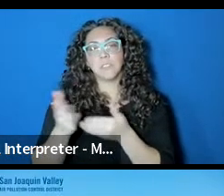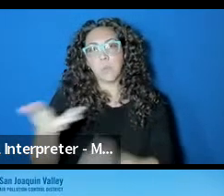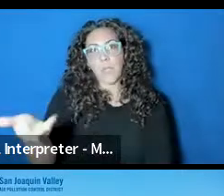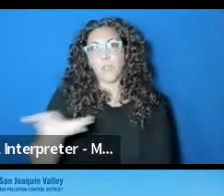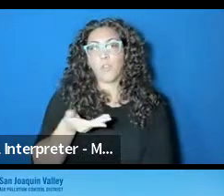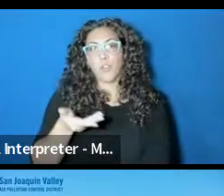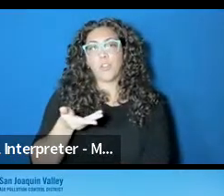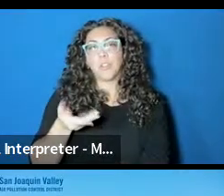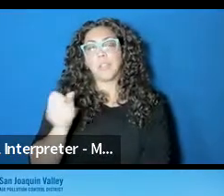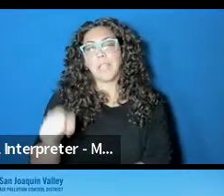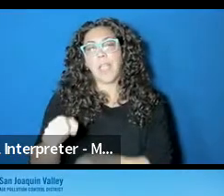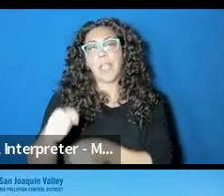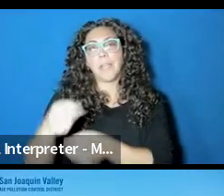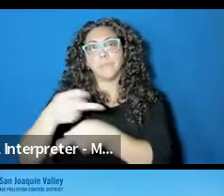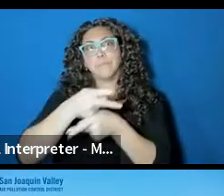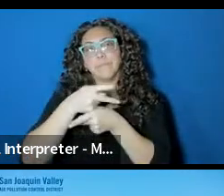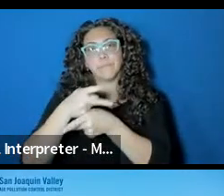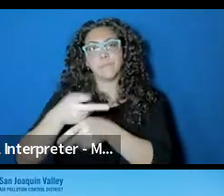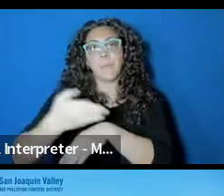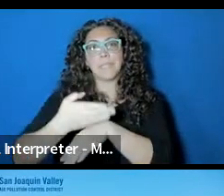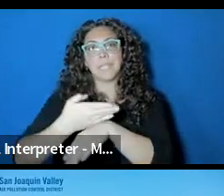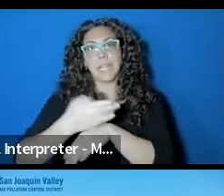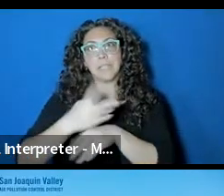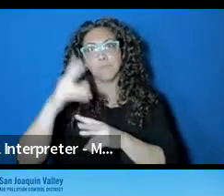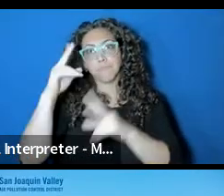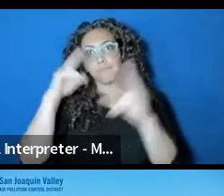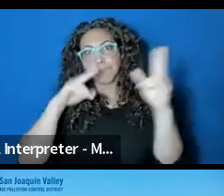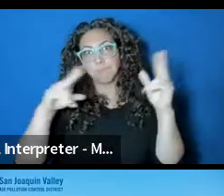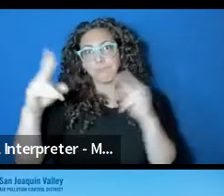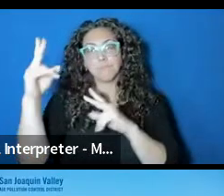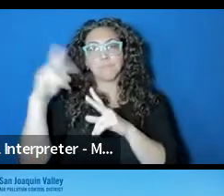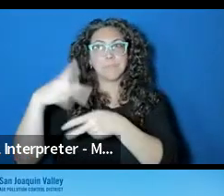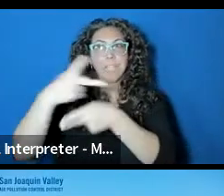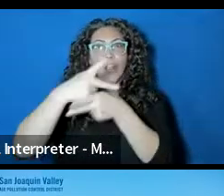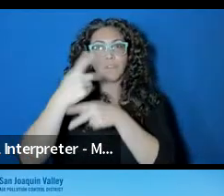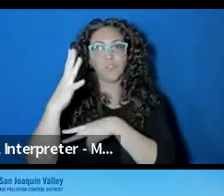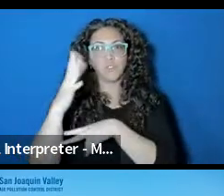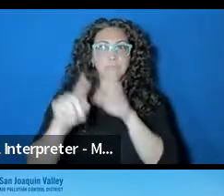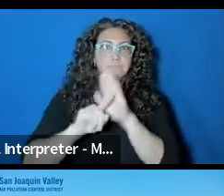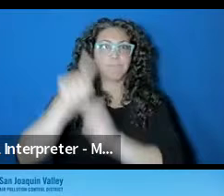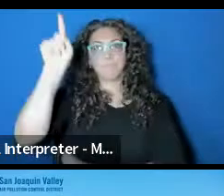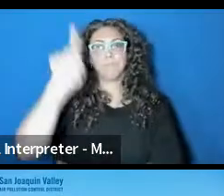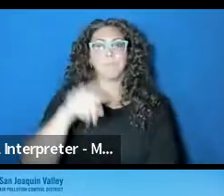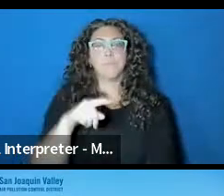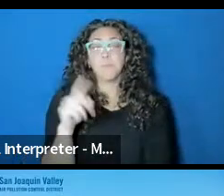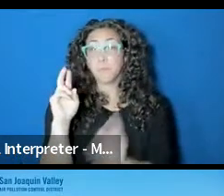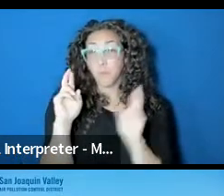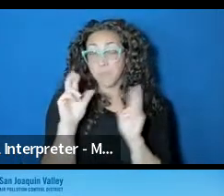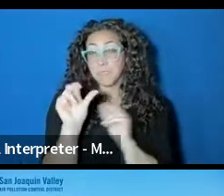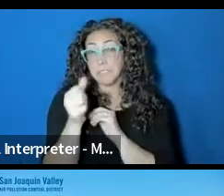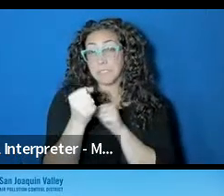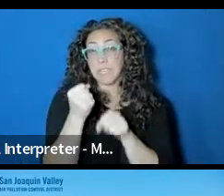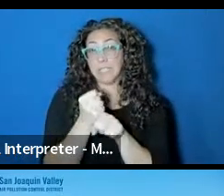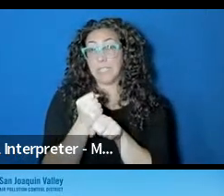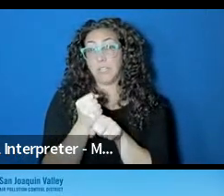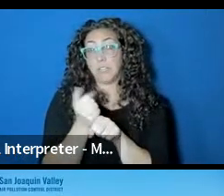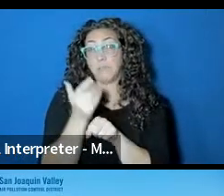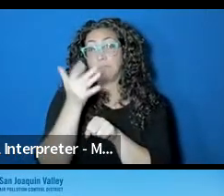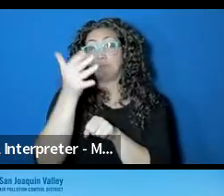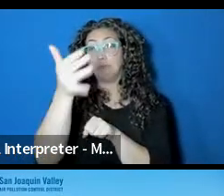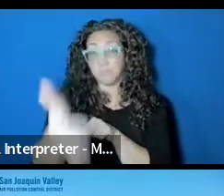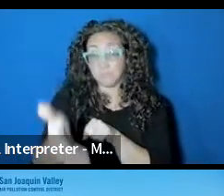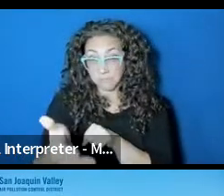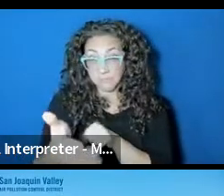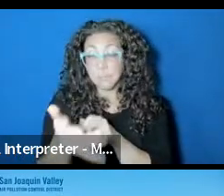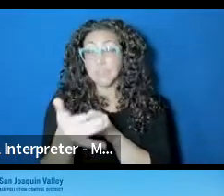companies, and be able to and contract with them. And hopefully in 10 years, the city itself has increased its